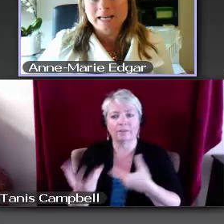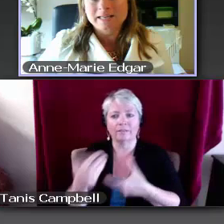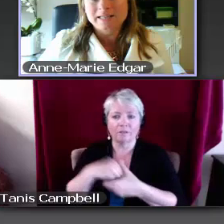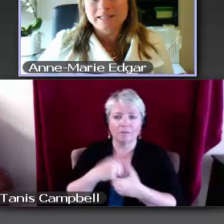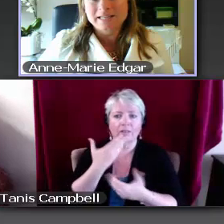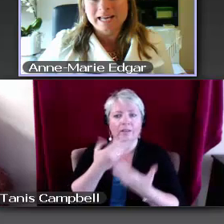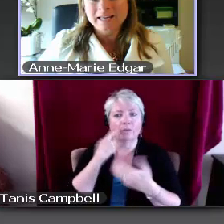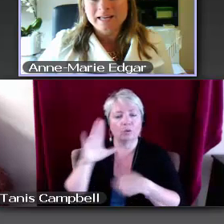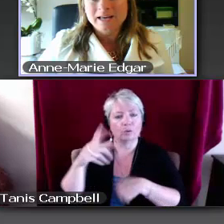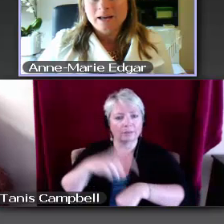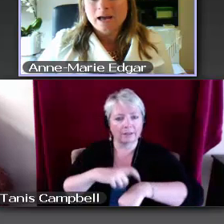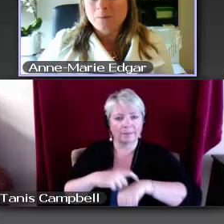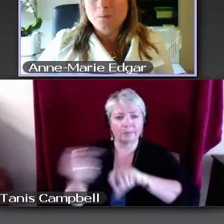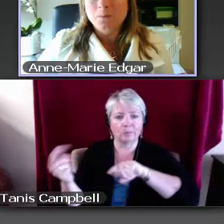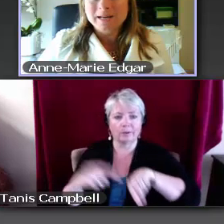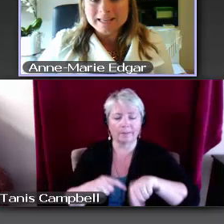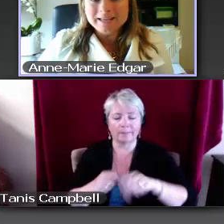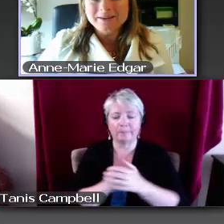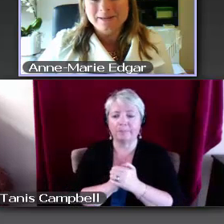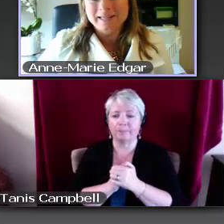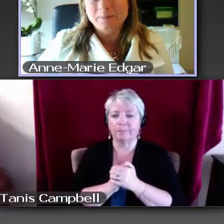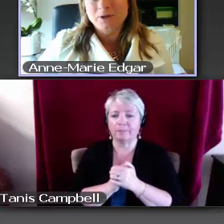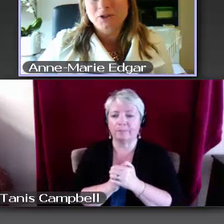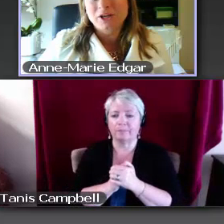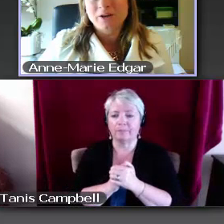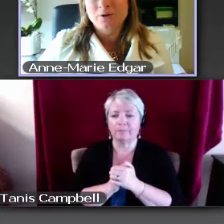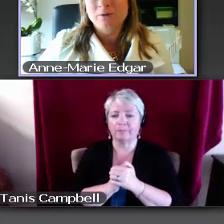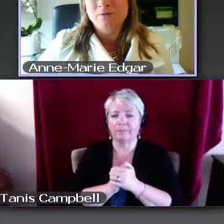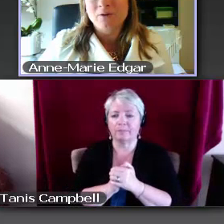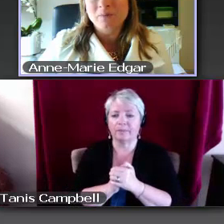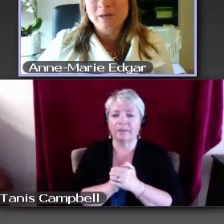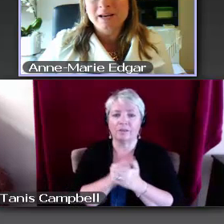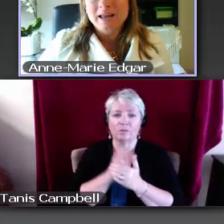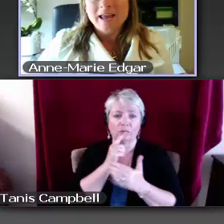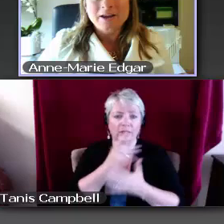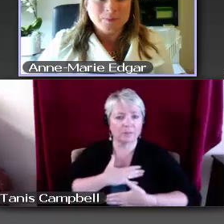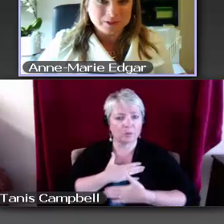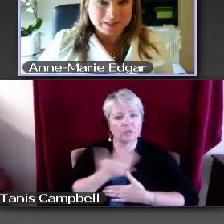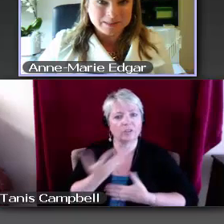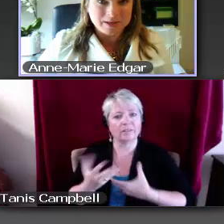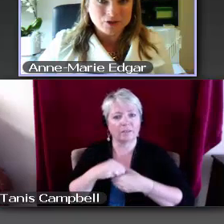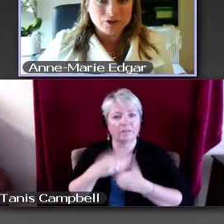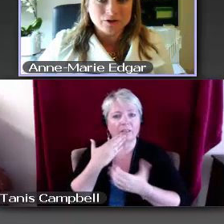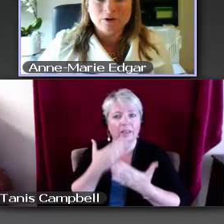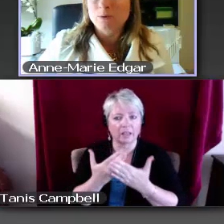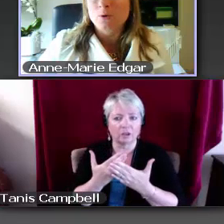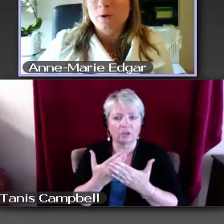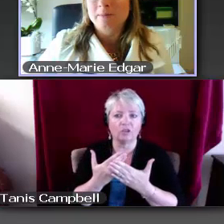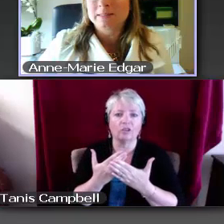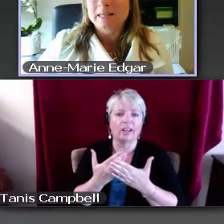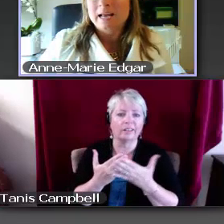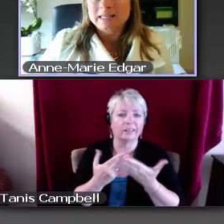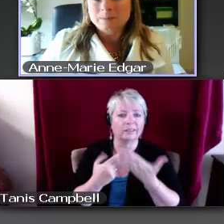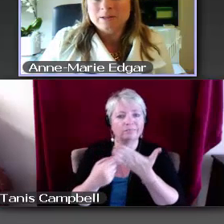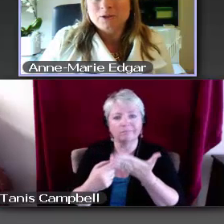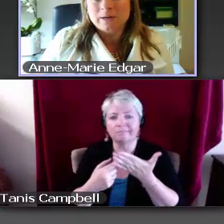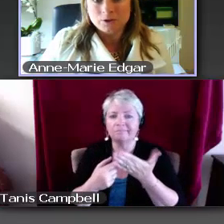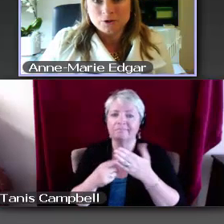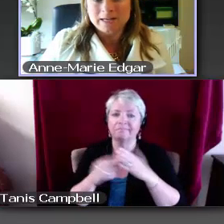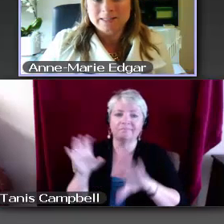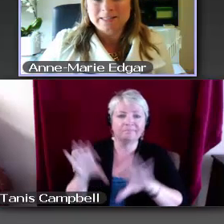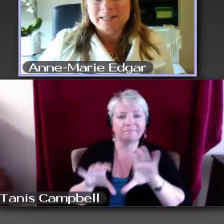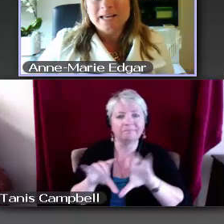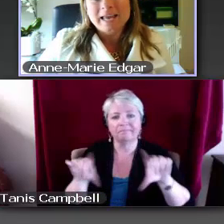participating and attending today. We really, really appreciate your involvement and your participation in our programs, as well